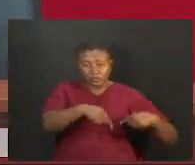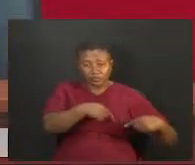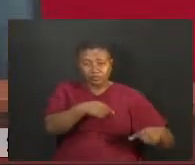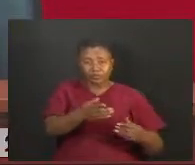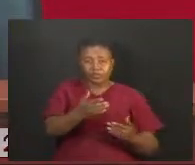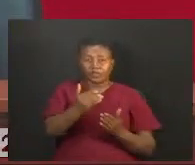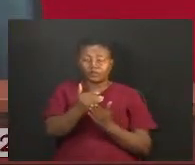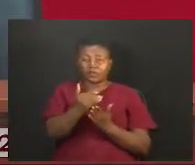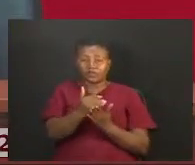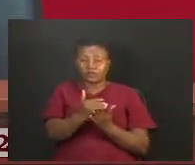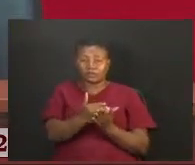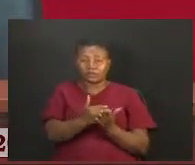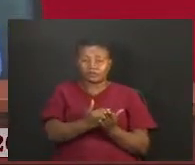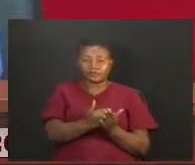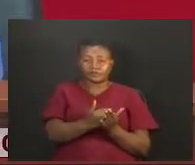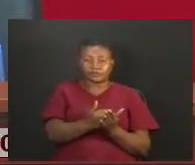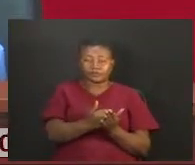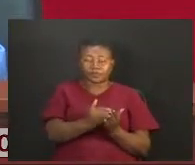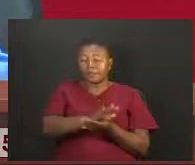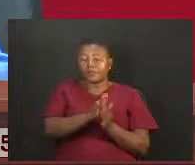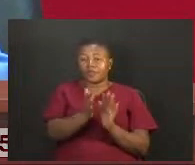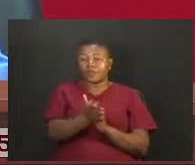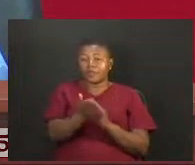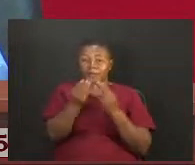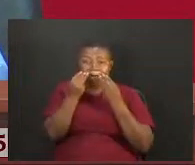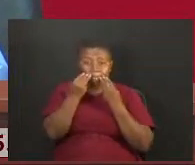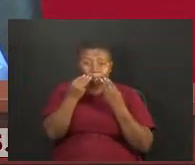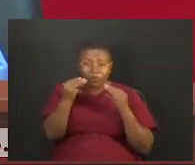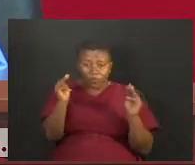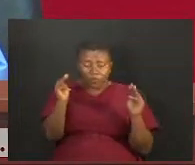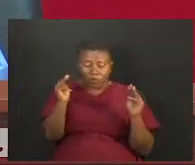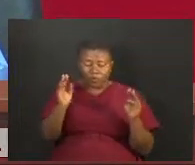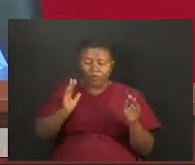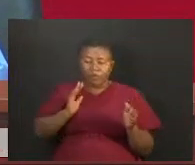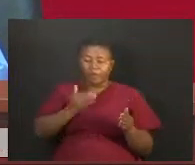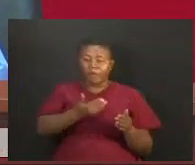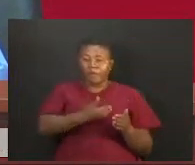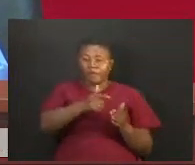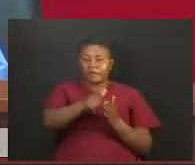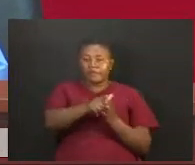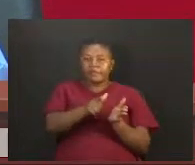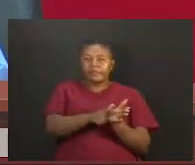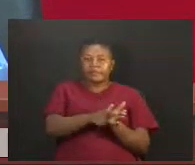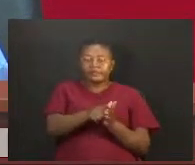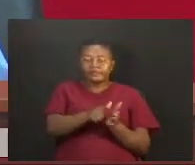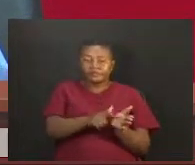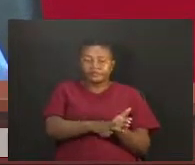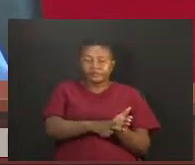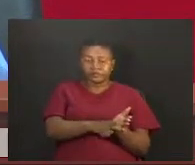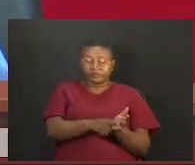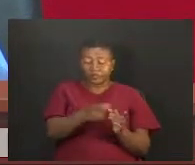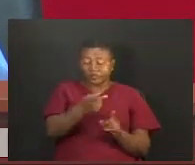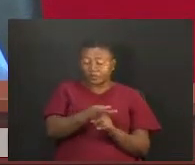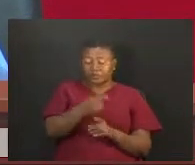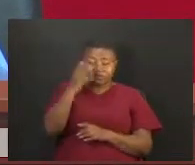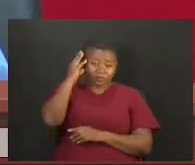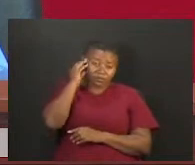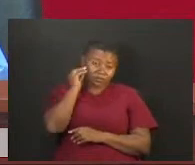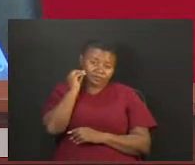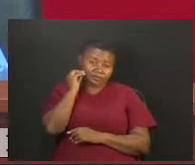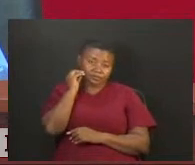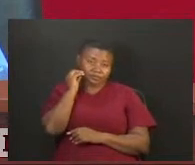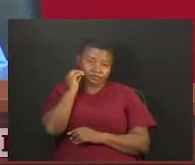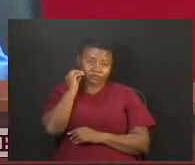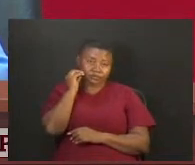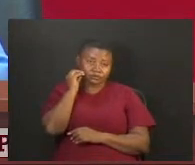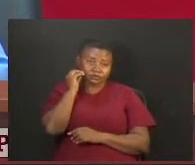budgets by making it our standing orders from experience guided us to change it